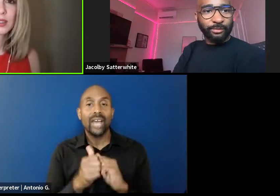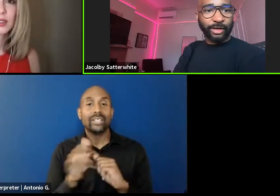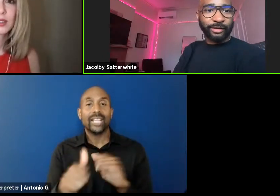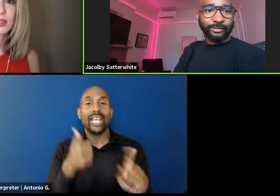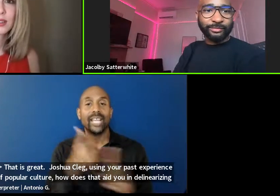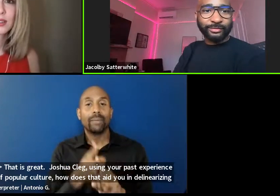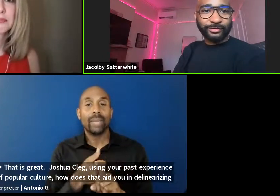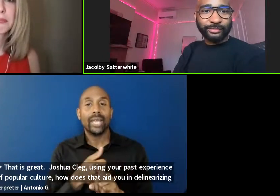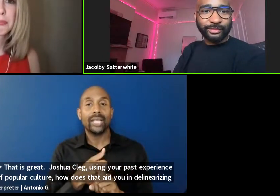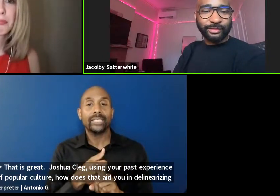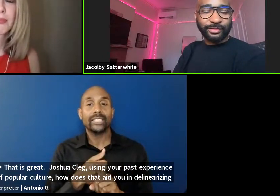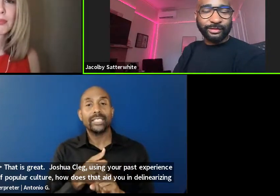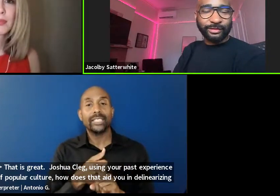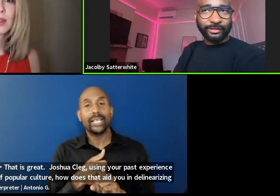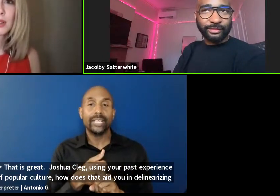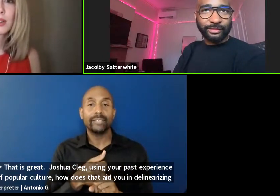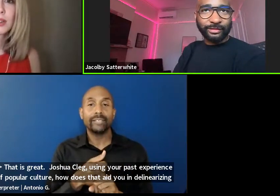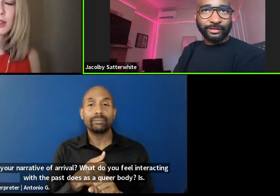Oh, wow.